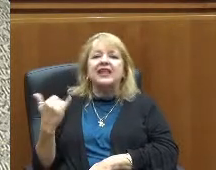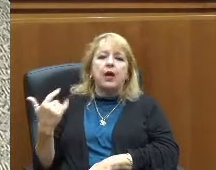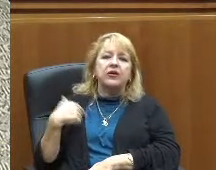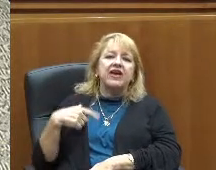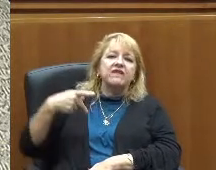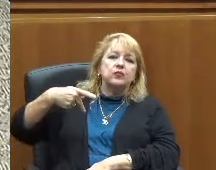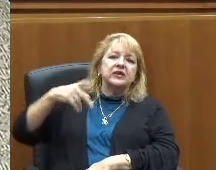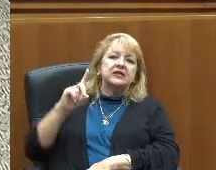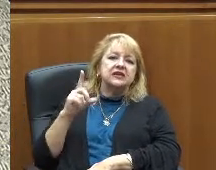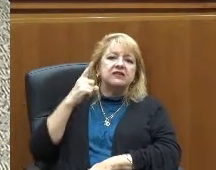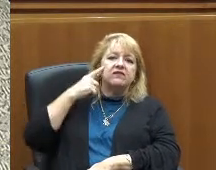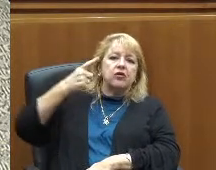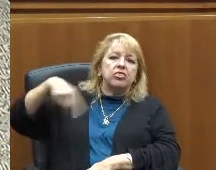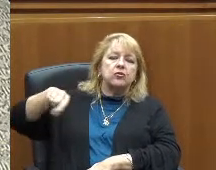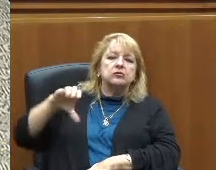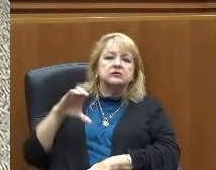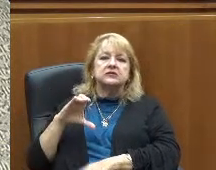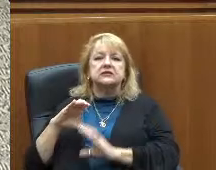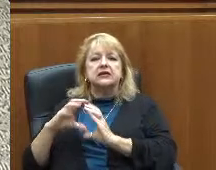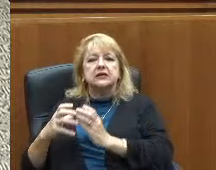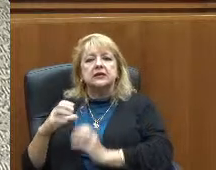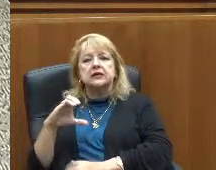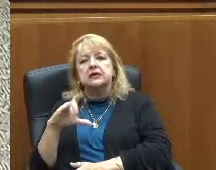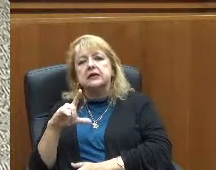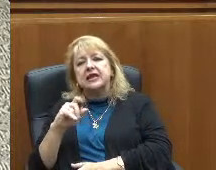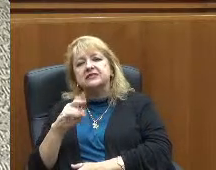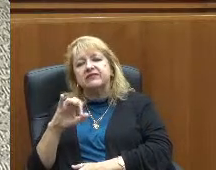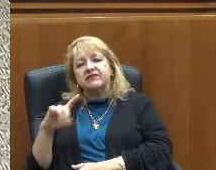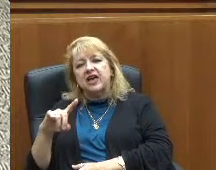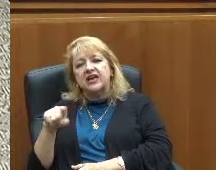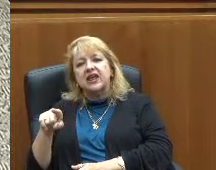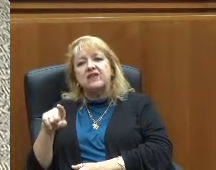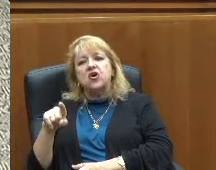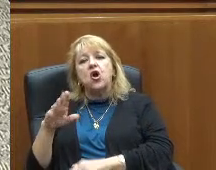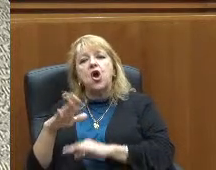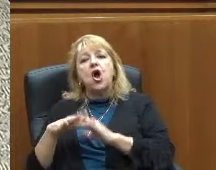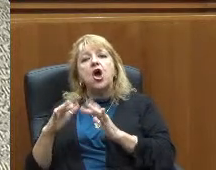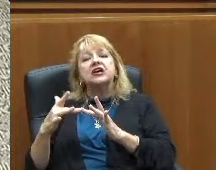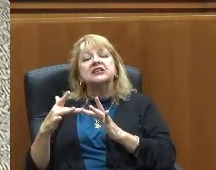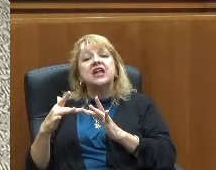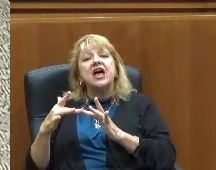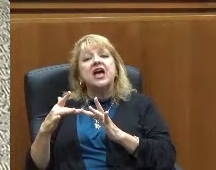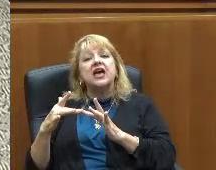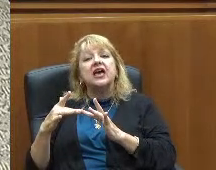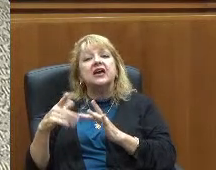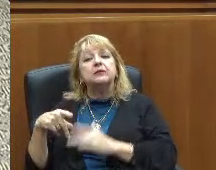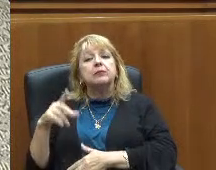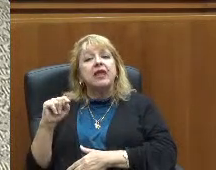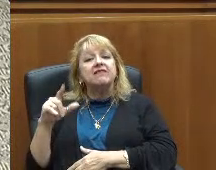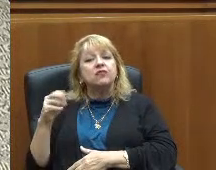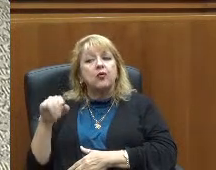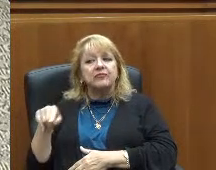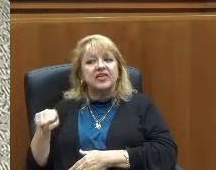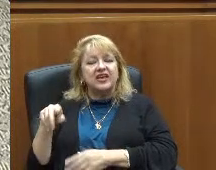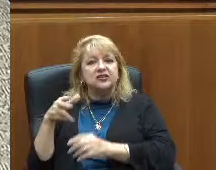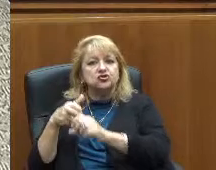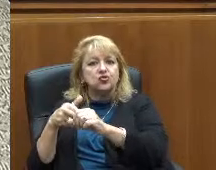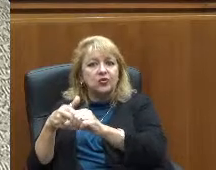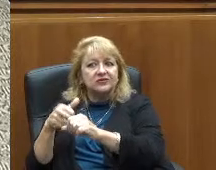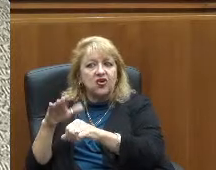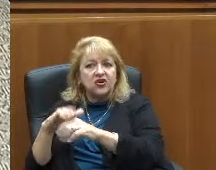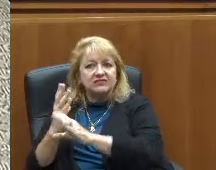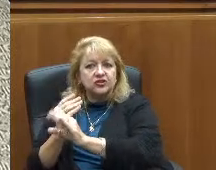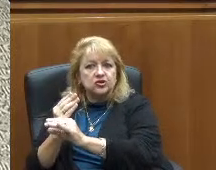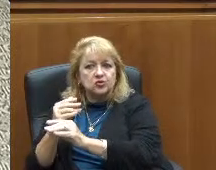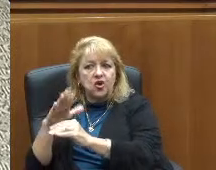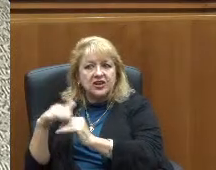our classified employees. We have an online platform for them to receive professional development and to grow them, because we want